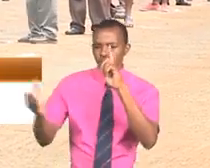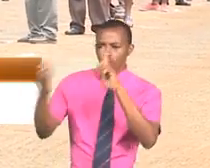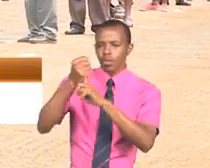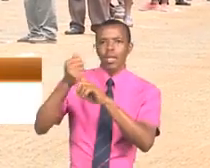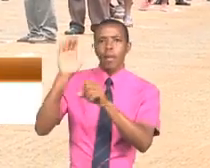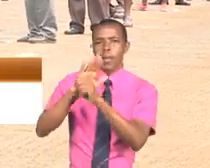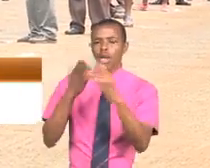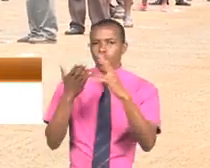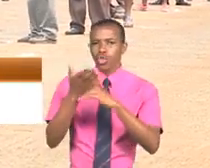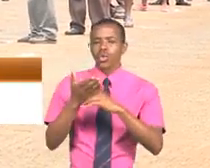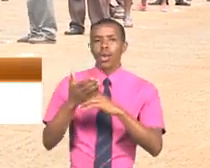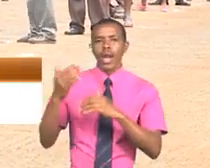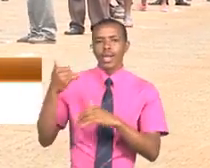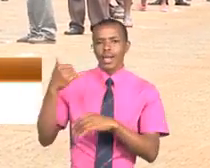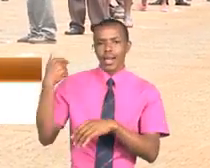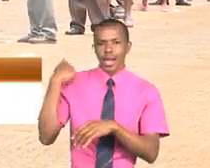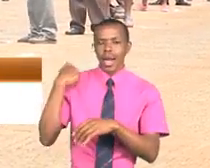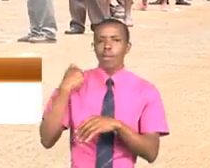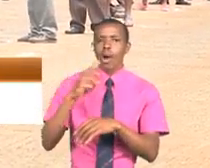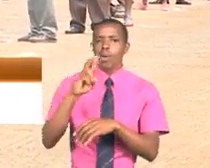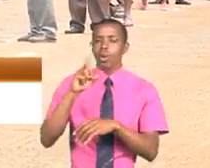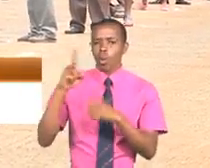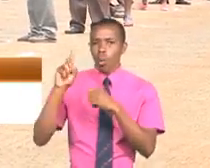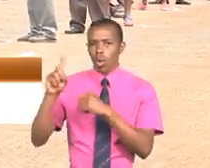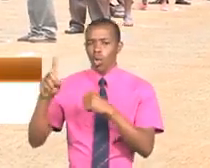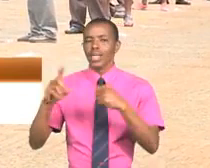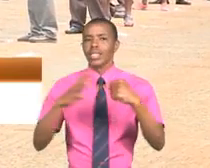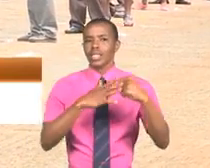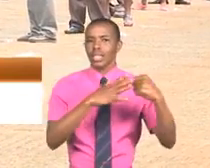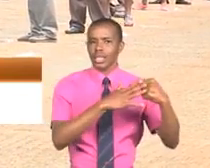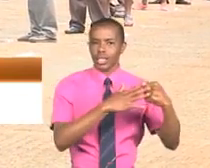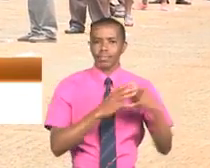kupitia nambari yao ya simu ya dharura ya 1199.